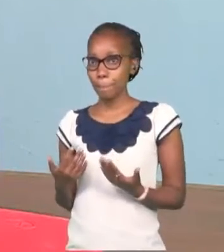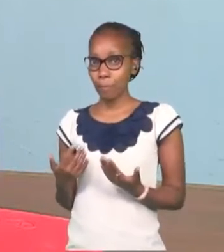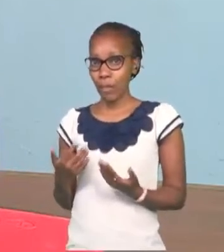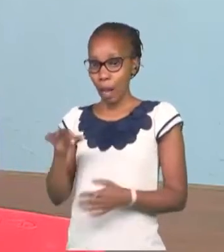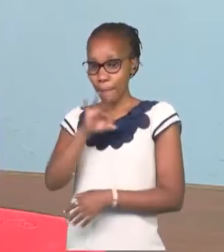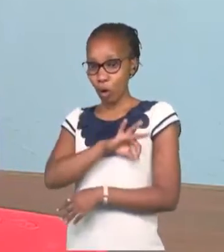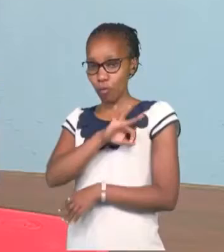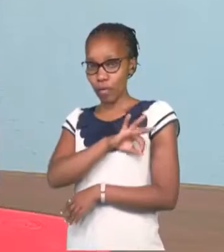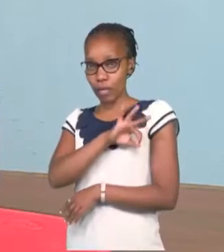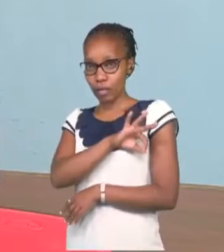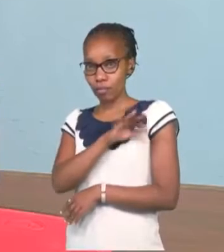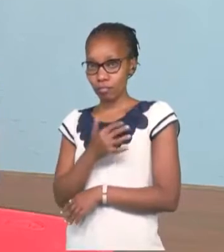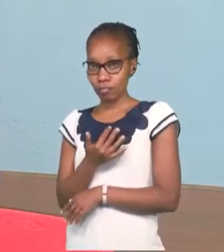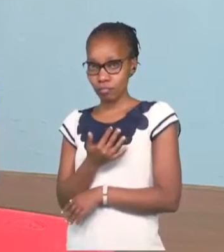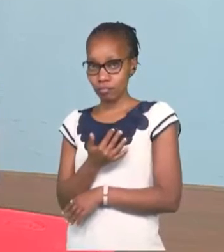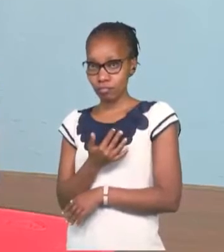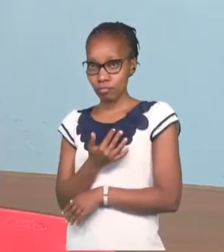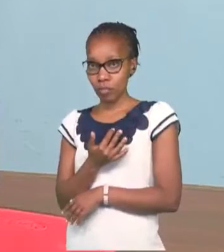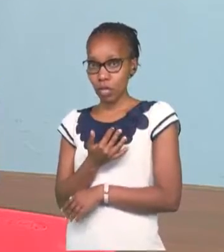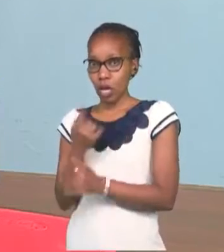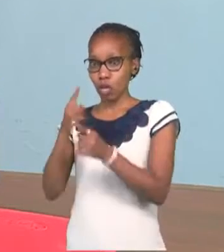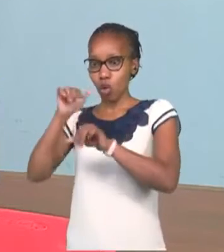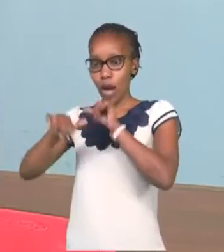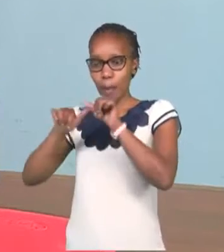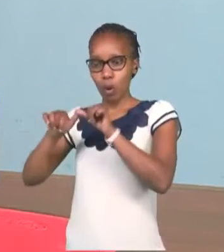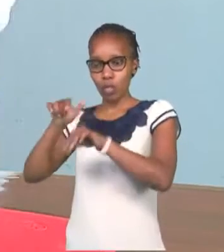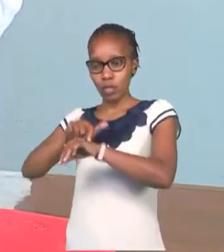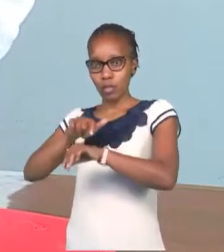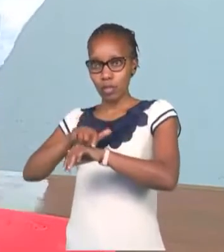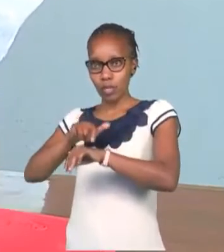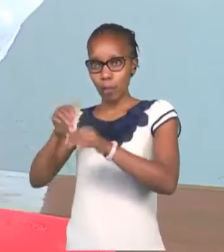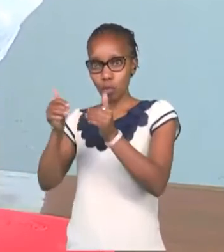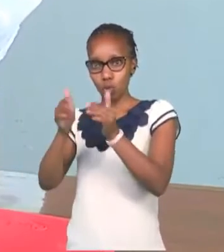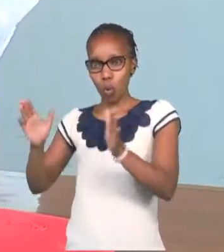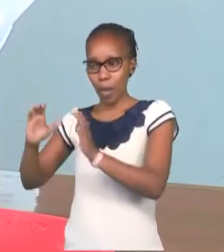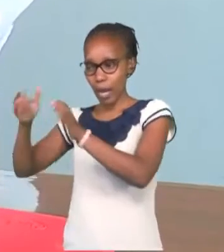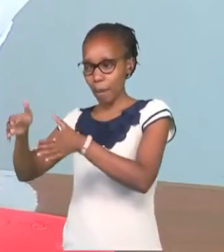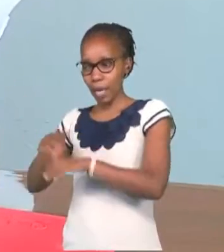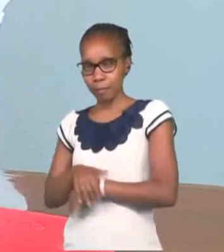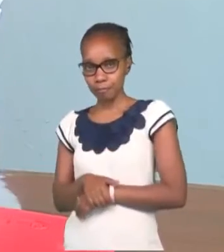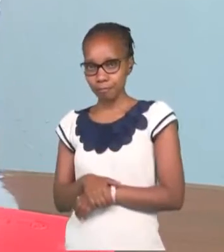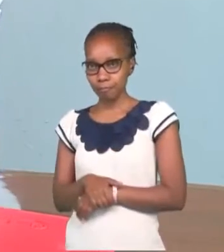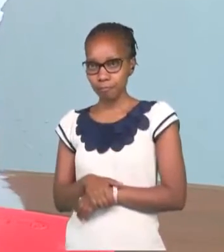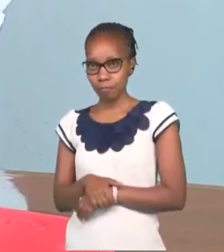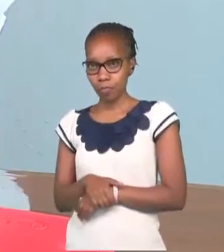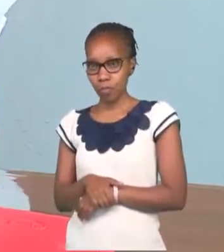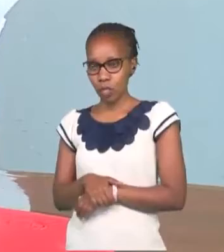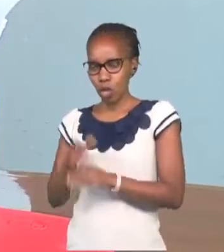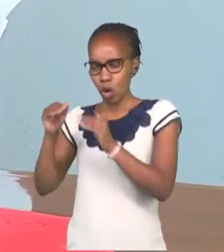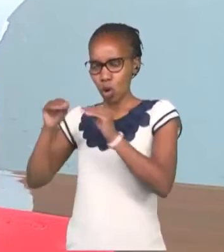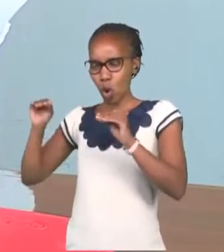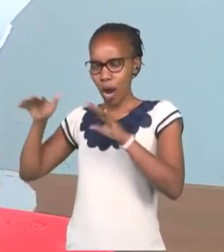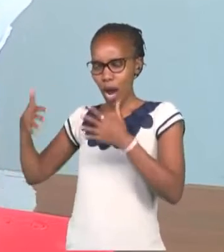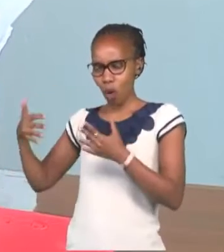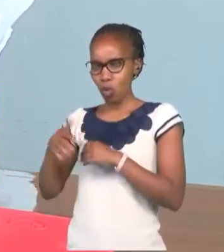profits, or rather, let's talk about the duration that it takes to open a company. How long does it take to